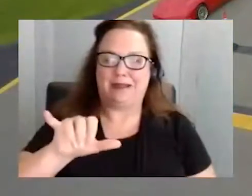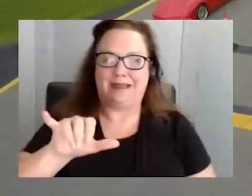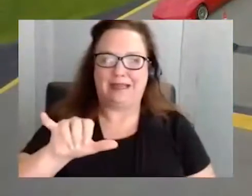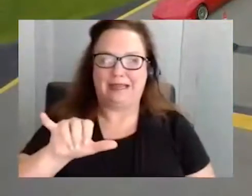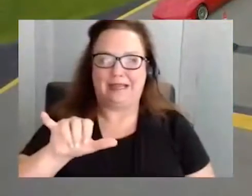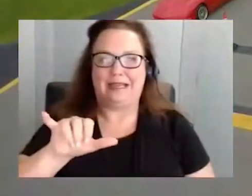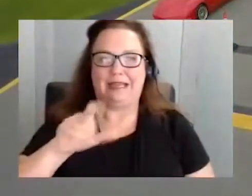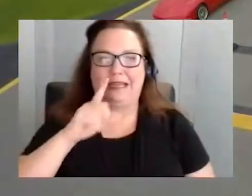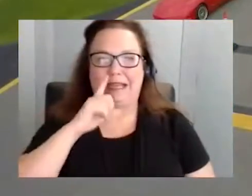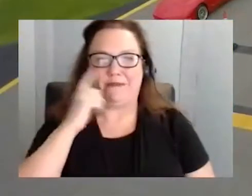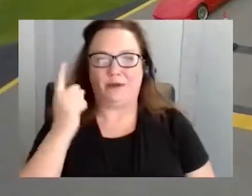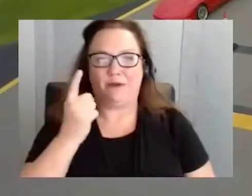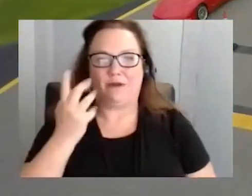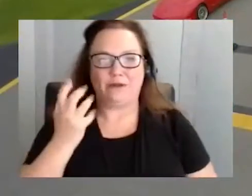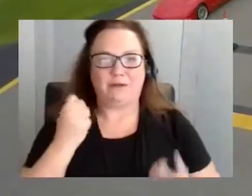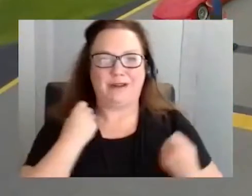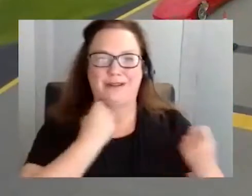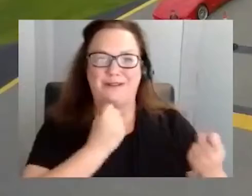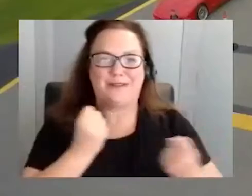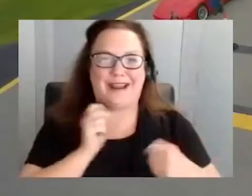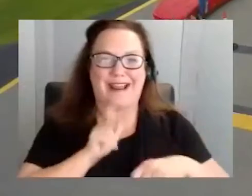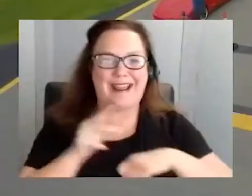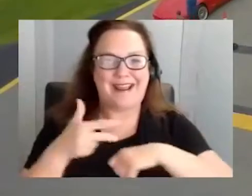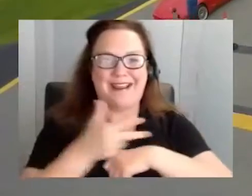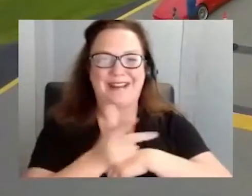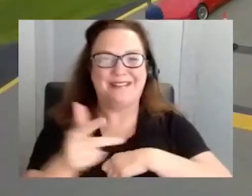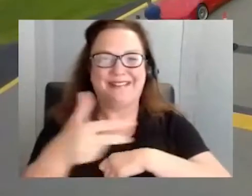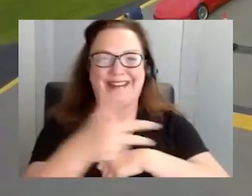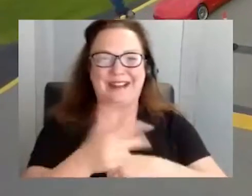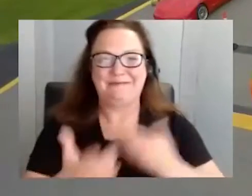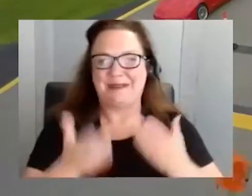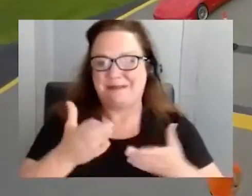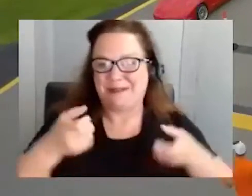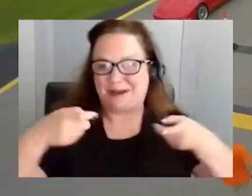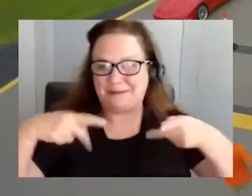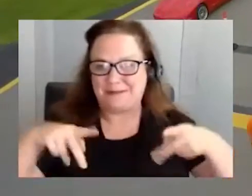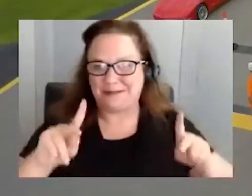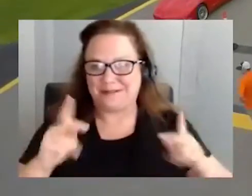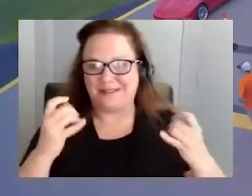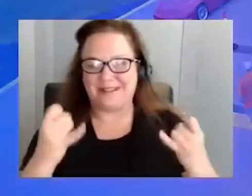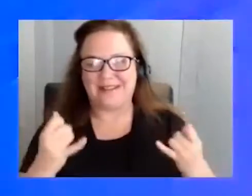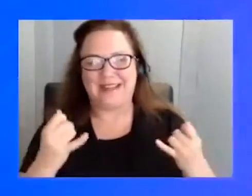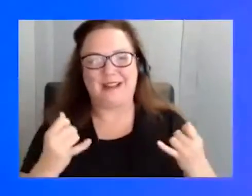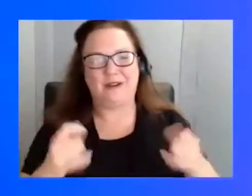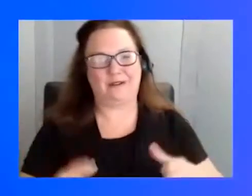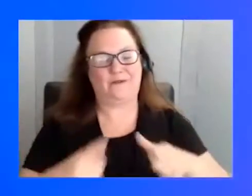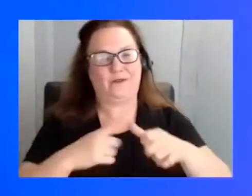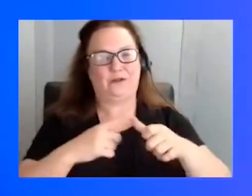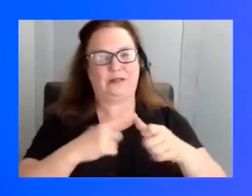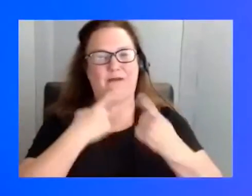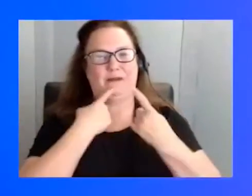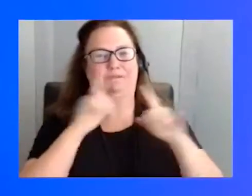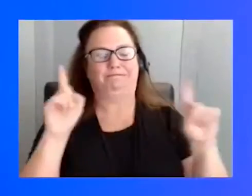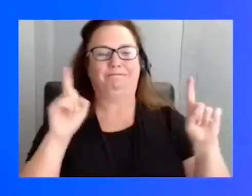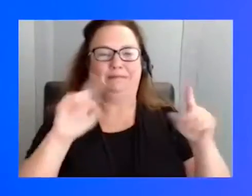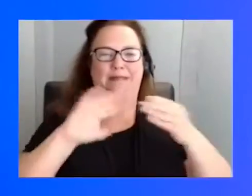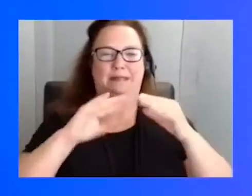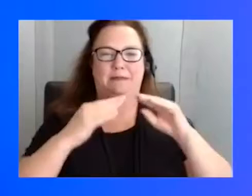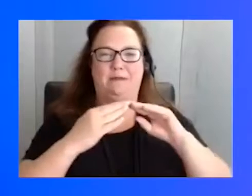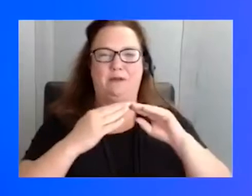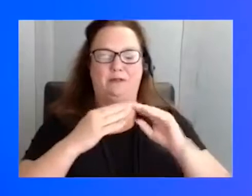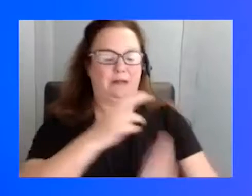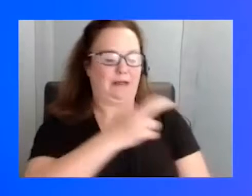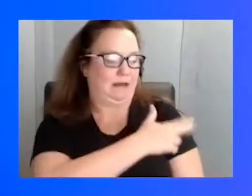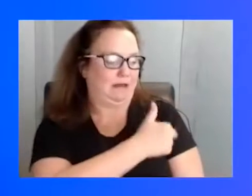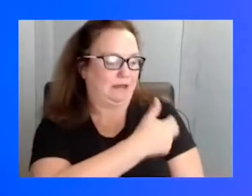always wanted to drive around the track, now may be your chance. First, I have some numbers to update about our hospital in